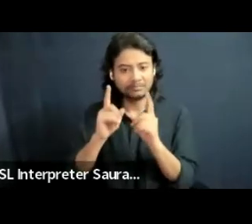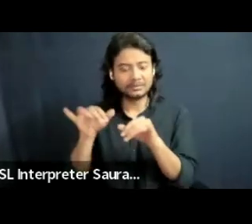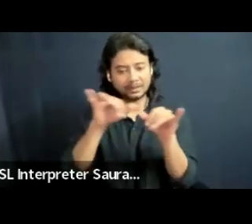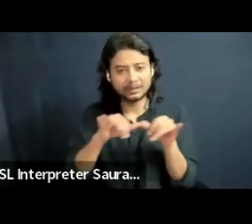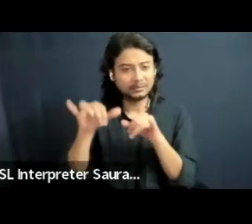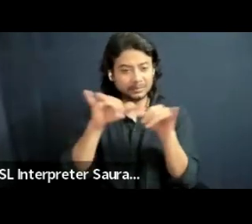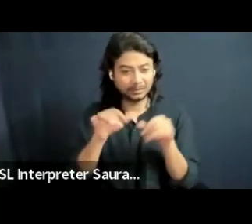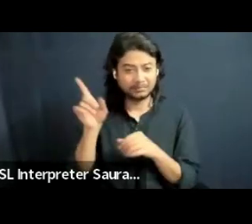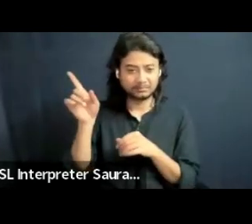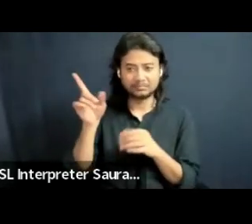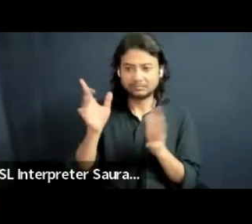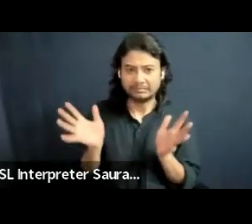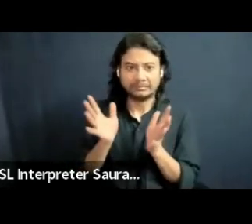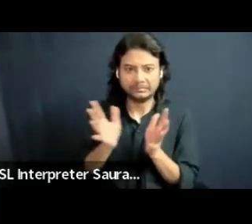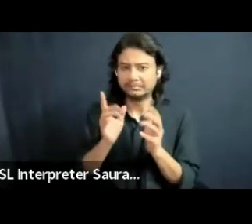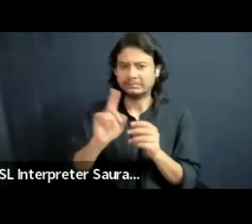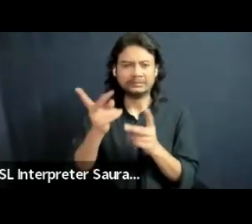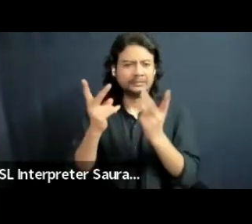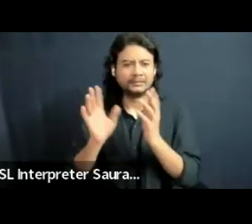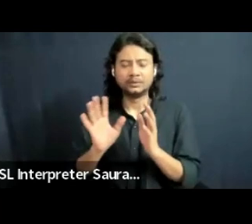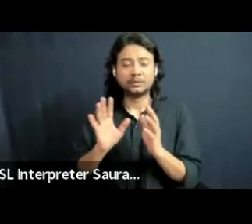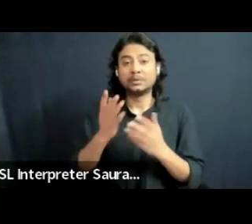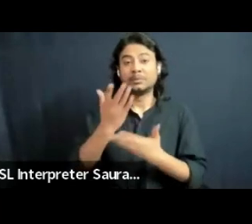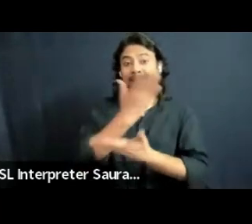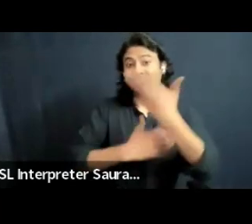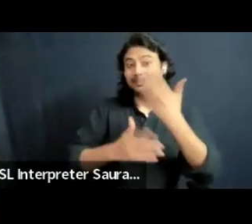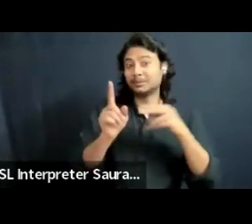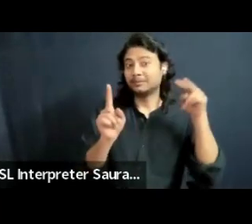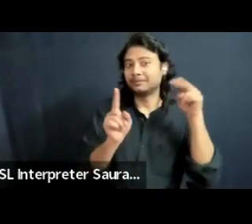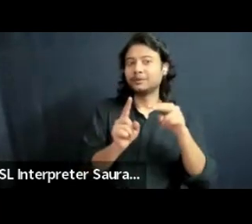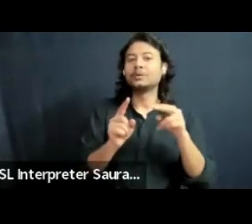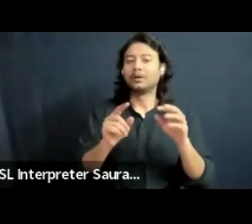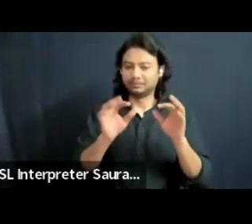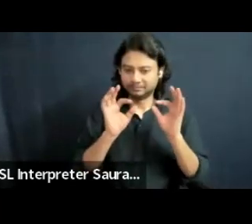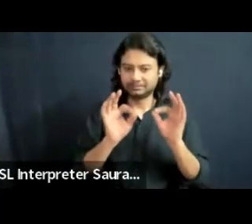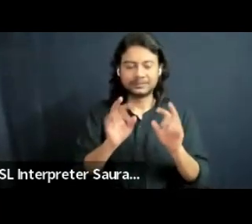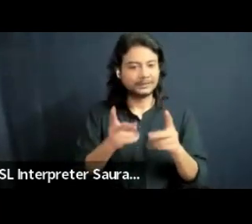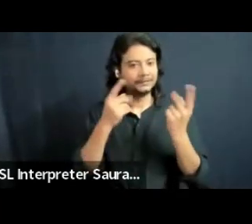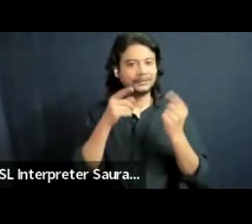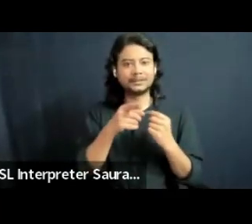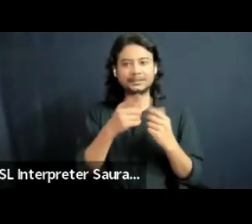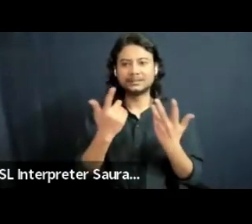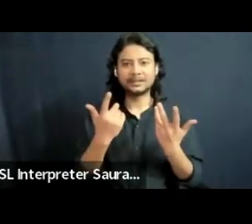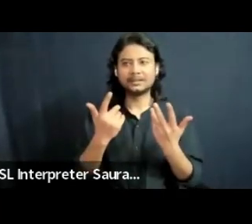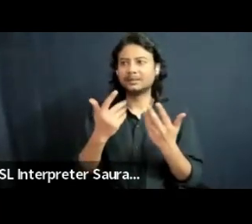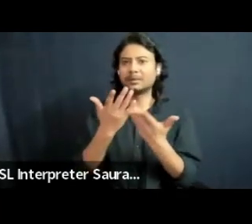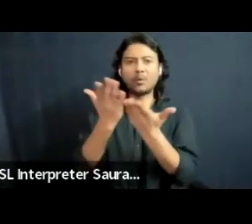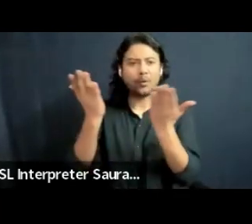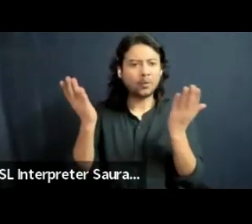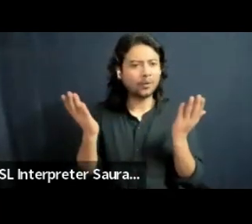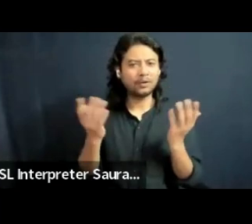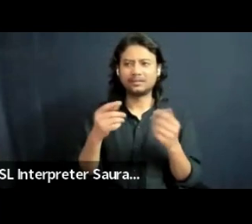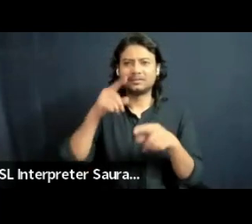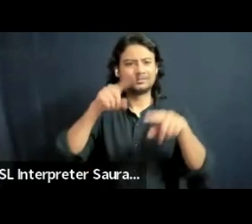reminds us that world is full of diversity, and disability is just part of that diversity. So rather